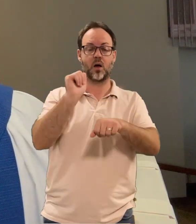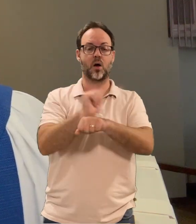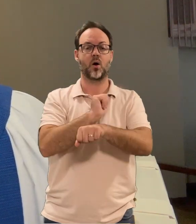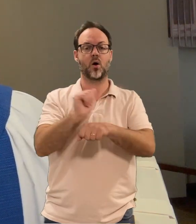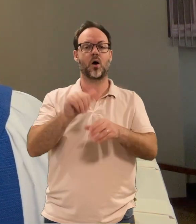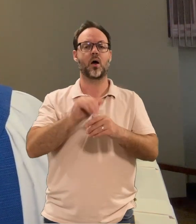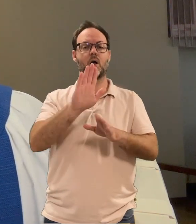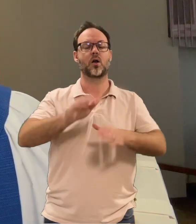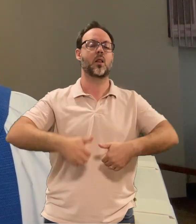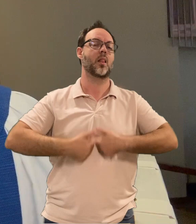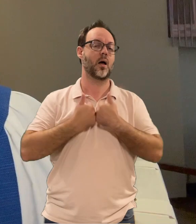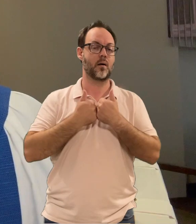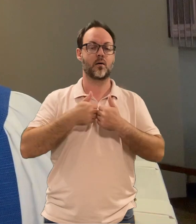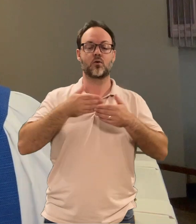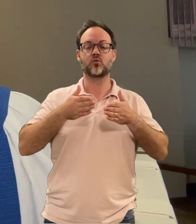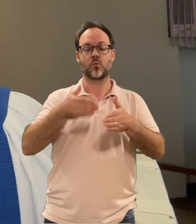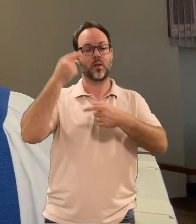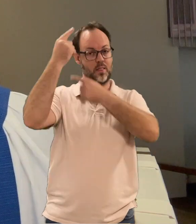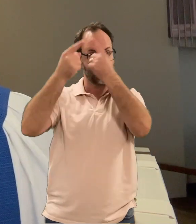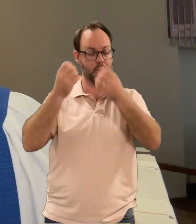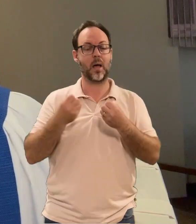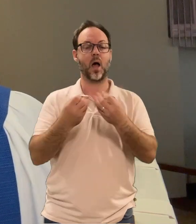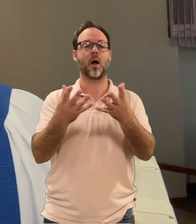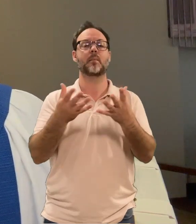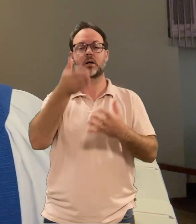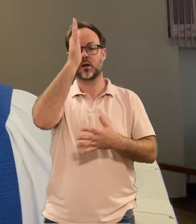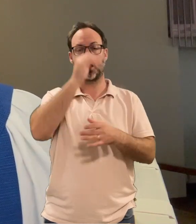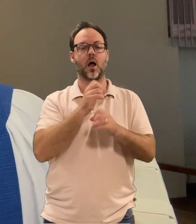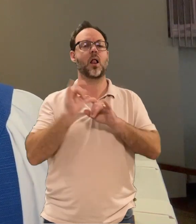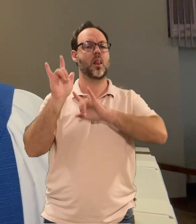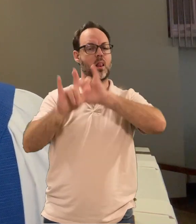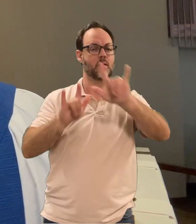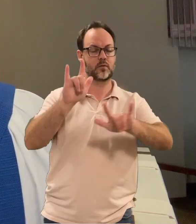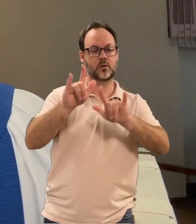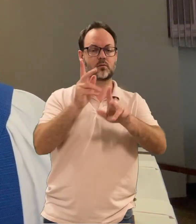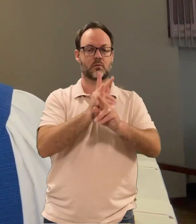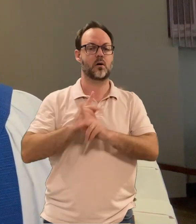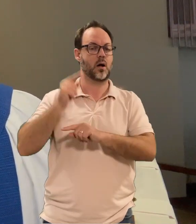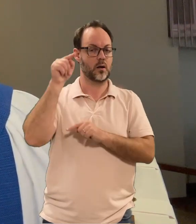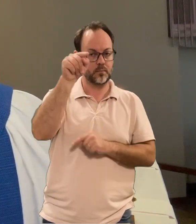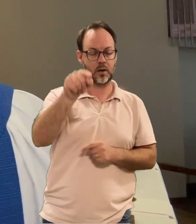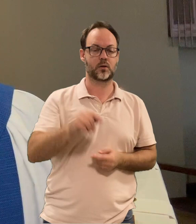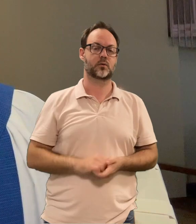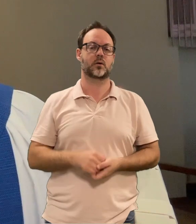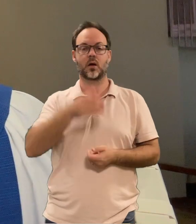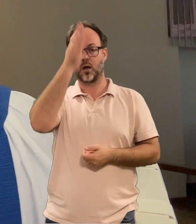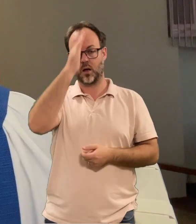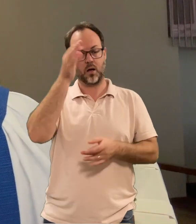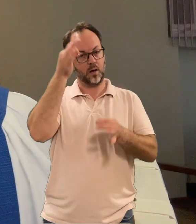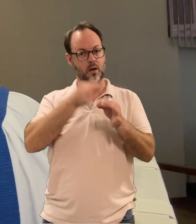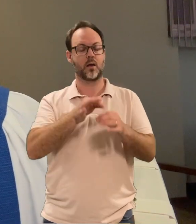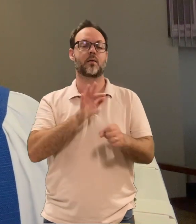think about God's work in your life. It's a way to think about how much God loves you and cares about